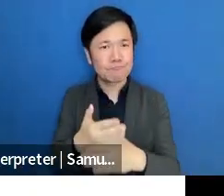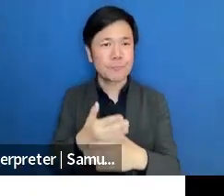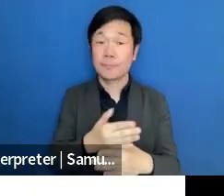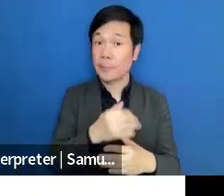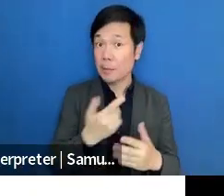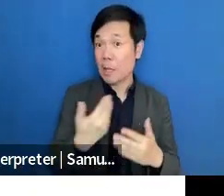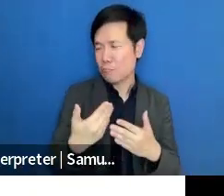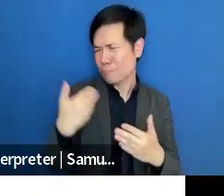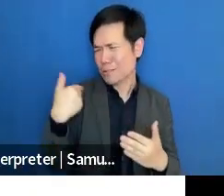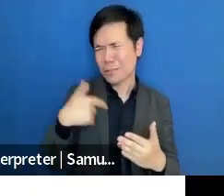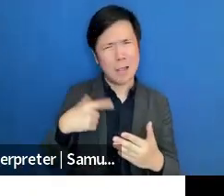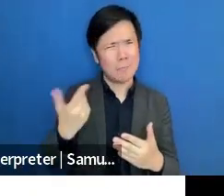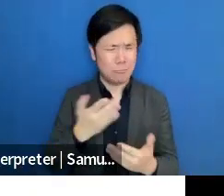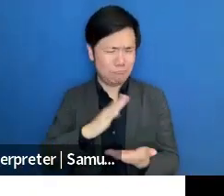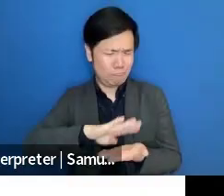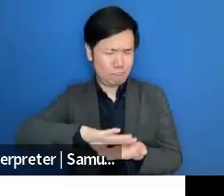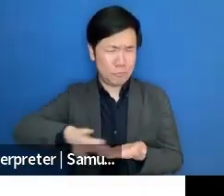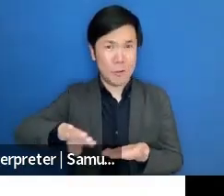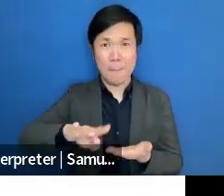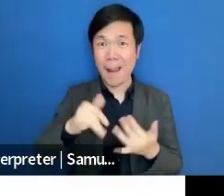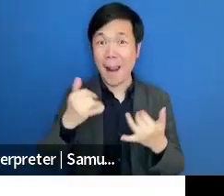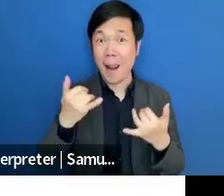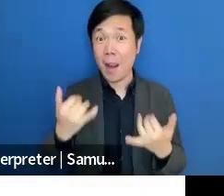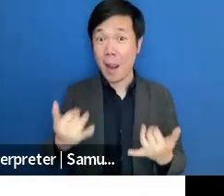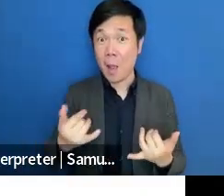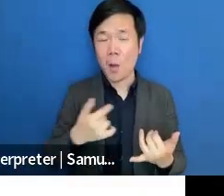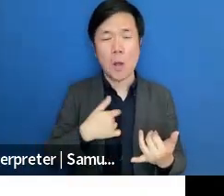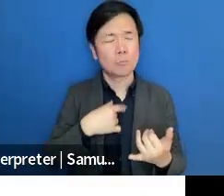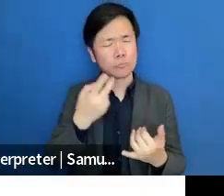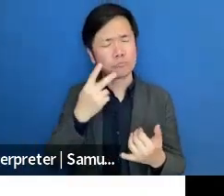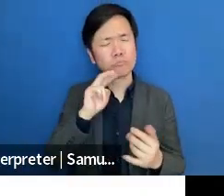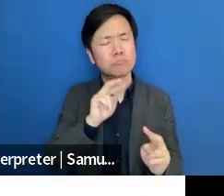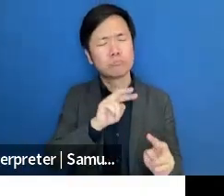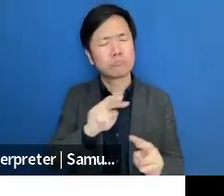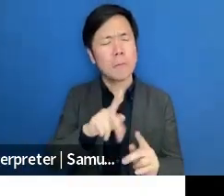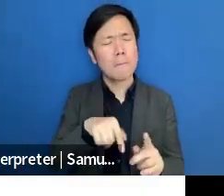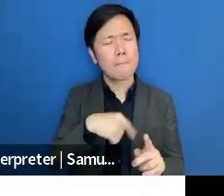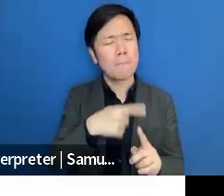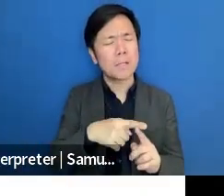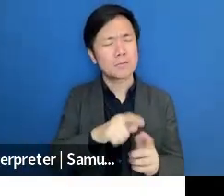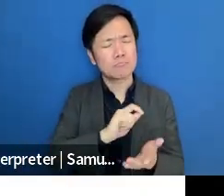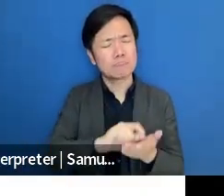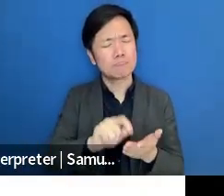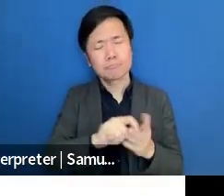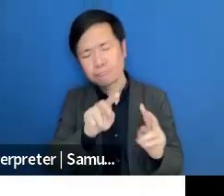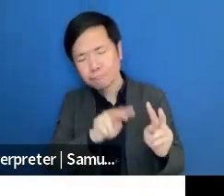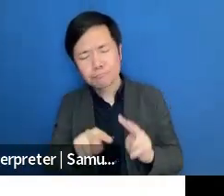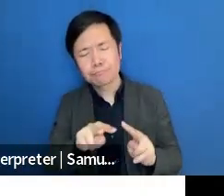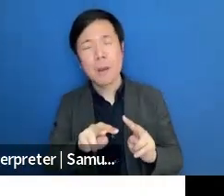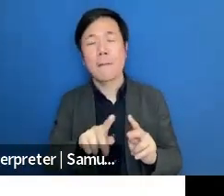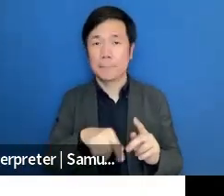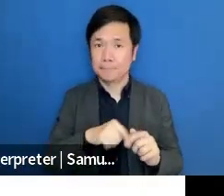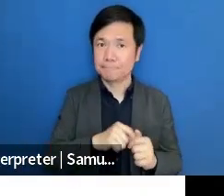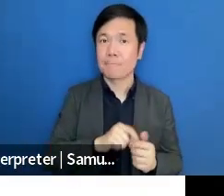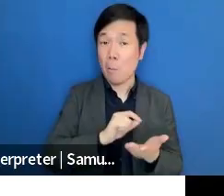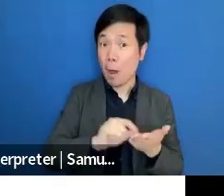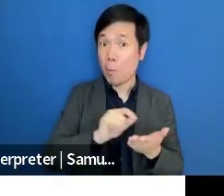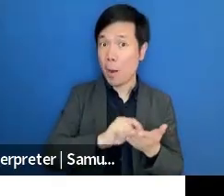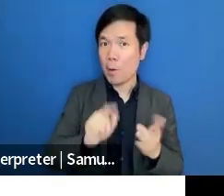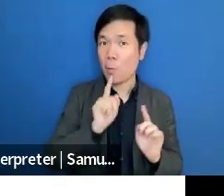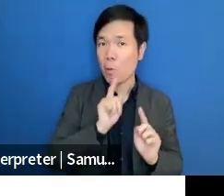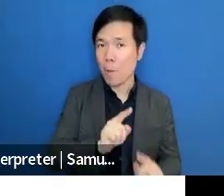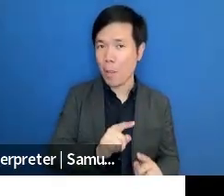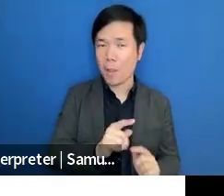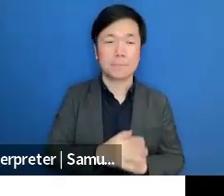excluded, can meaningfully influence decisions about monitoring, evaluation, and reporting. Accountability means being